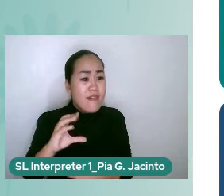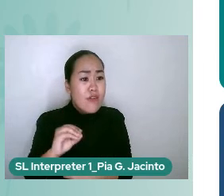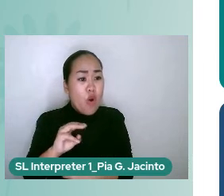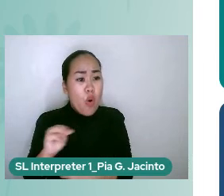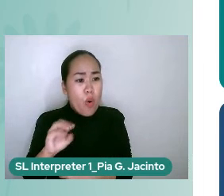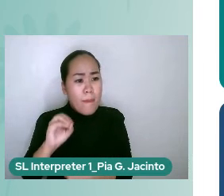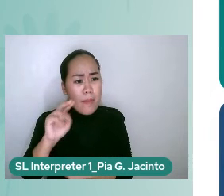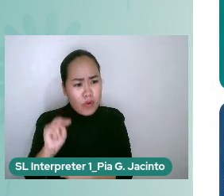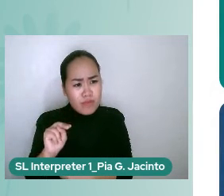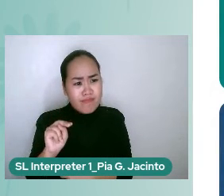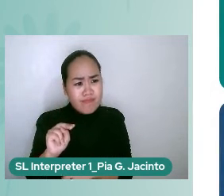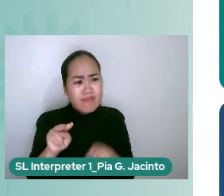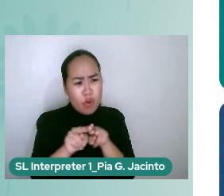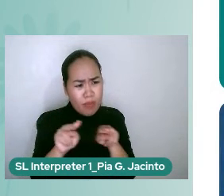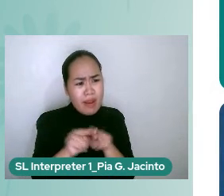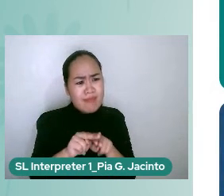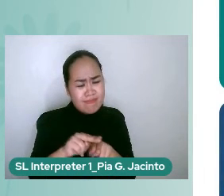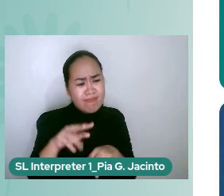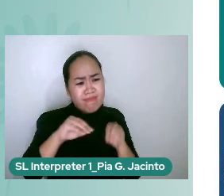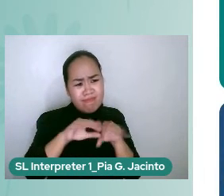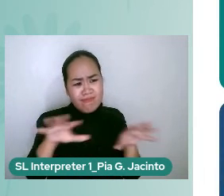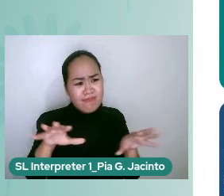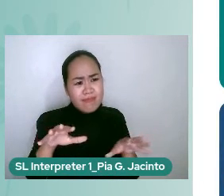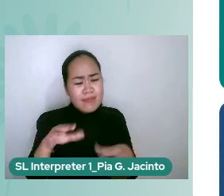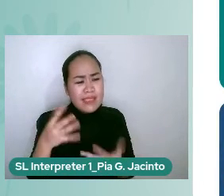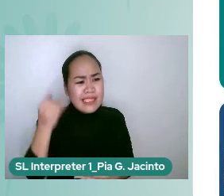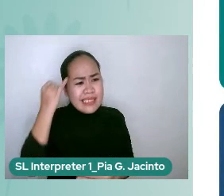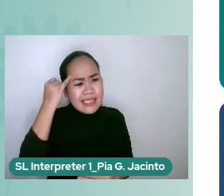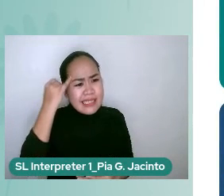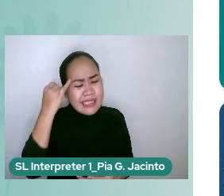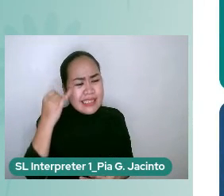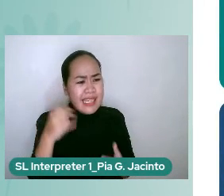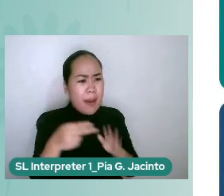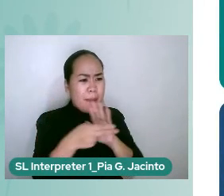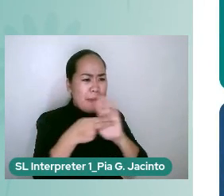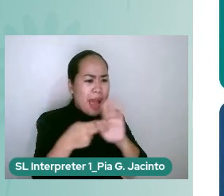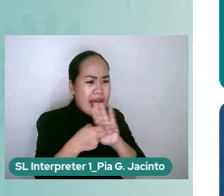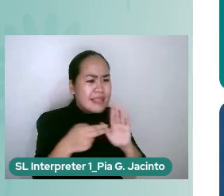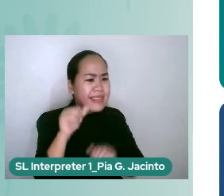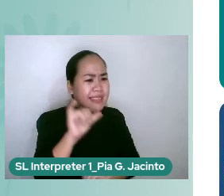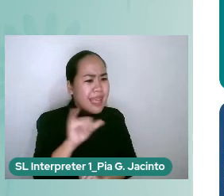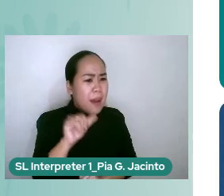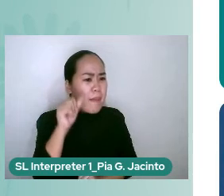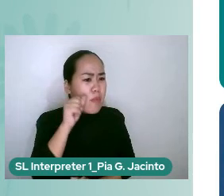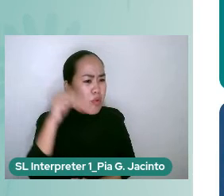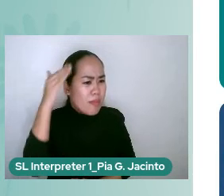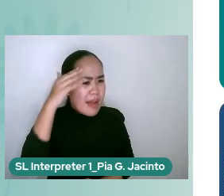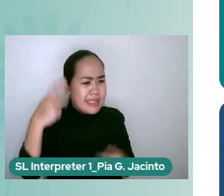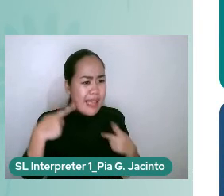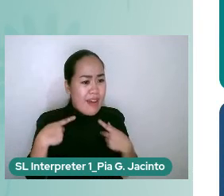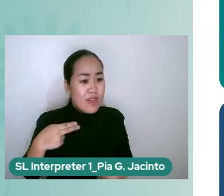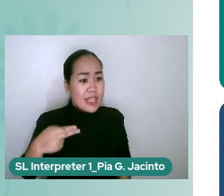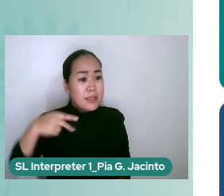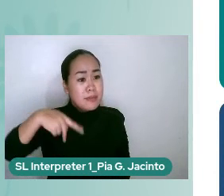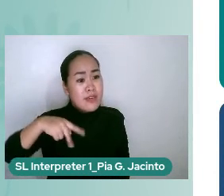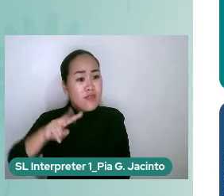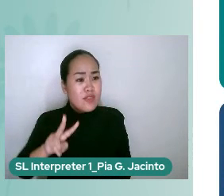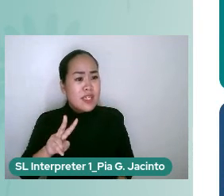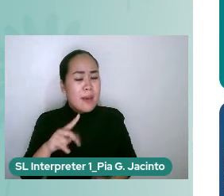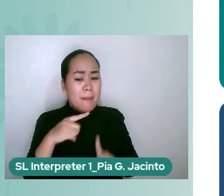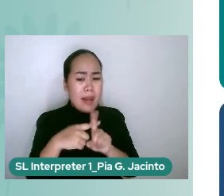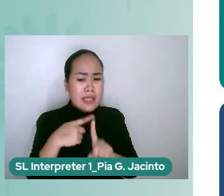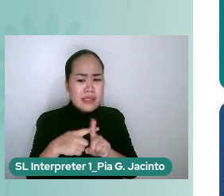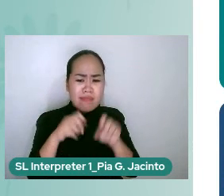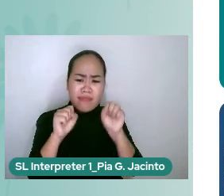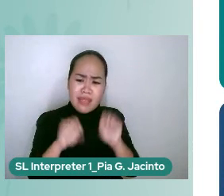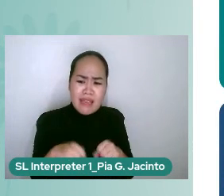therefore destigmatize a woman with HPV positive test results. Now this may seem